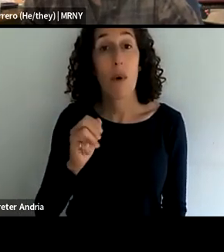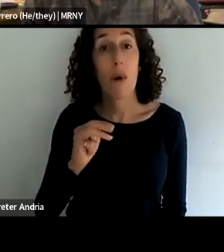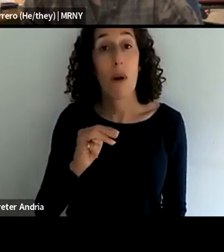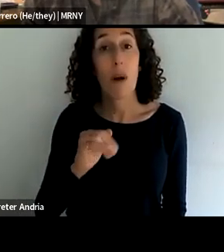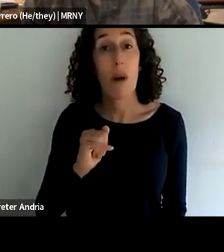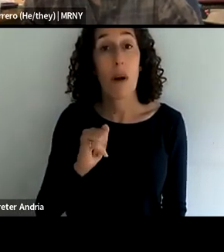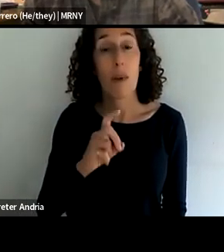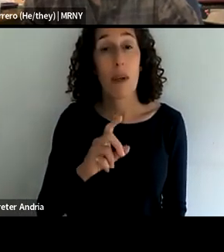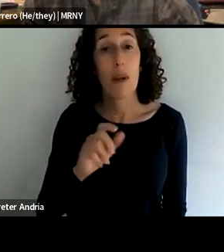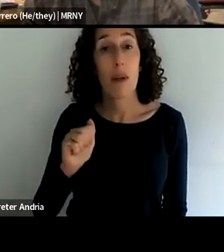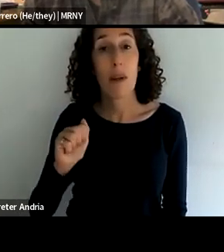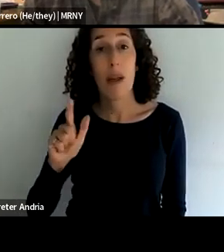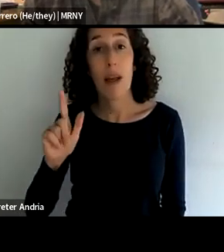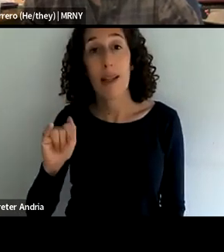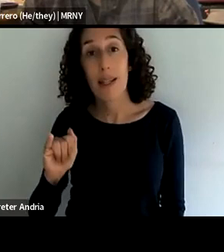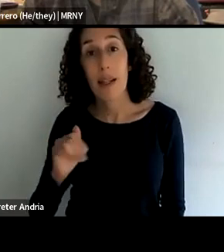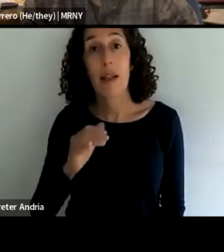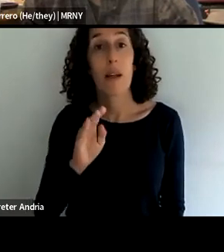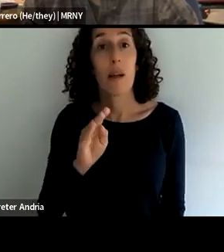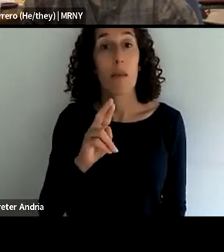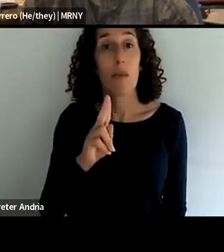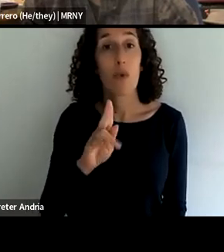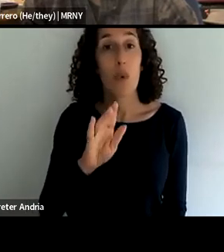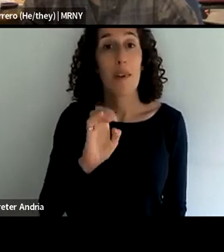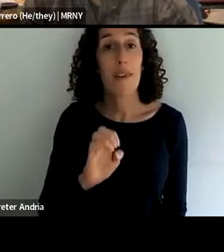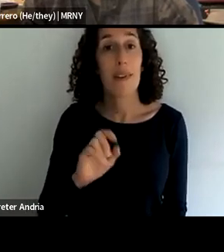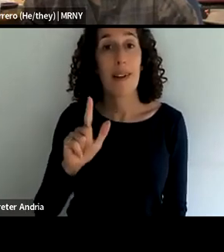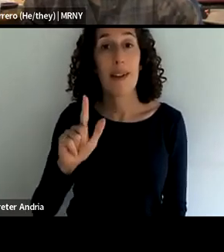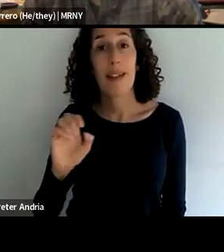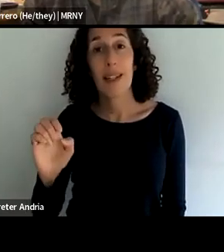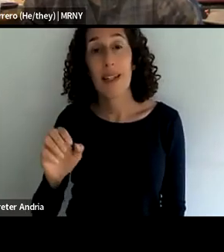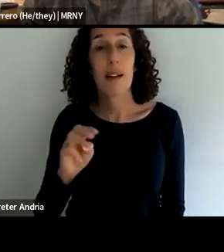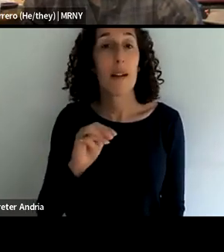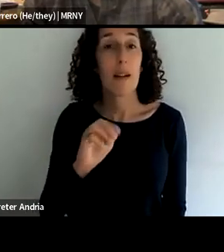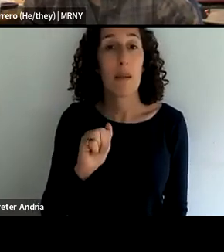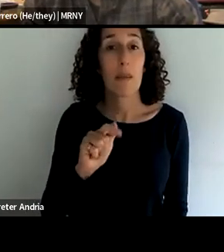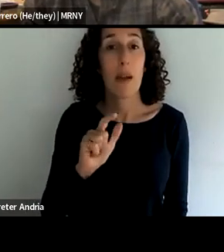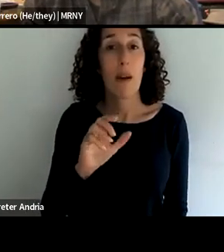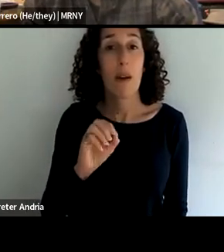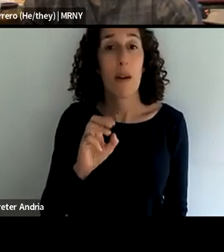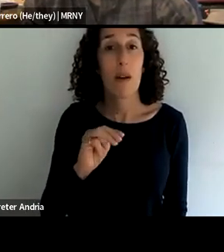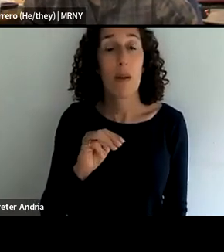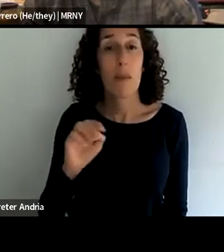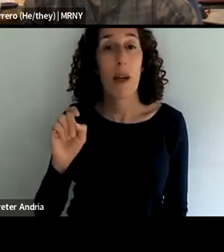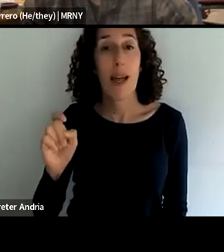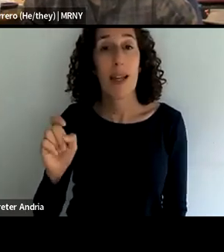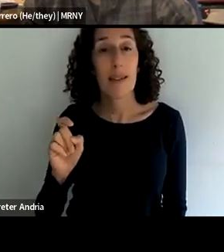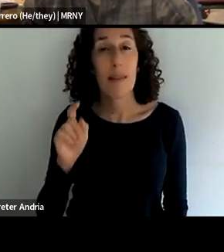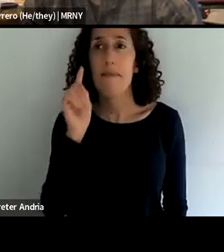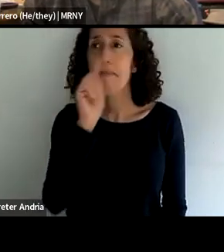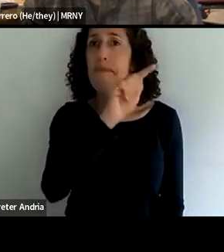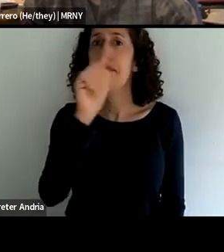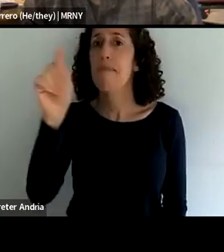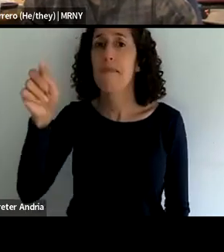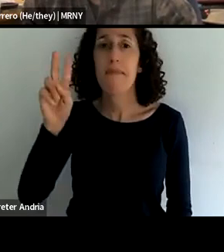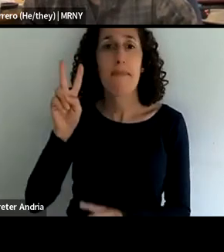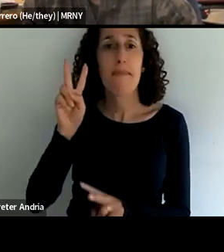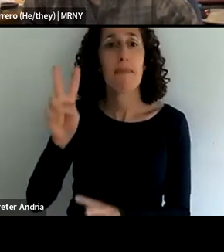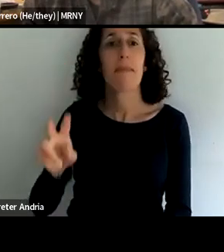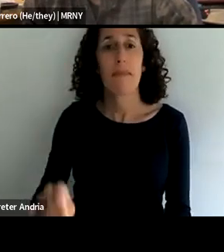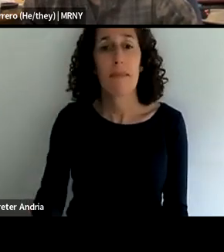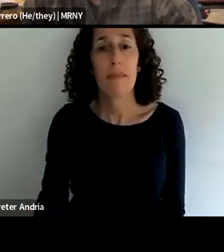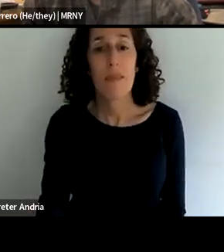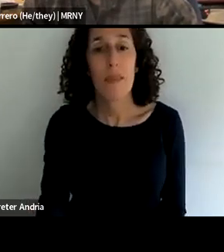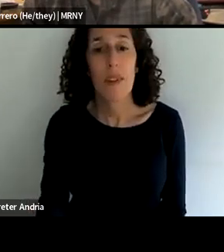big fan of Malcolm X. And I just think about how during the civil rights movement, so many of all these people were in conversation with each